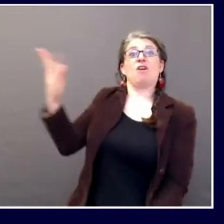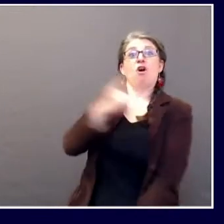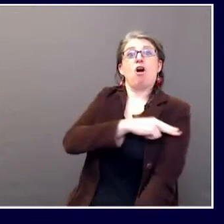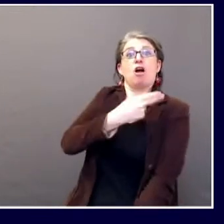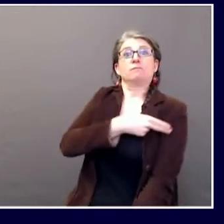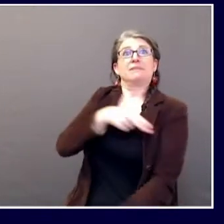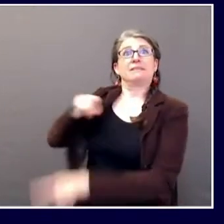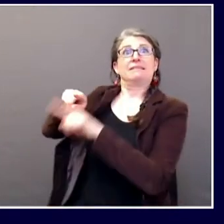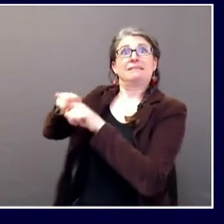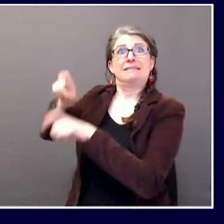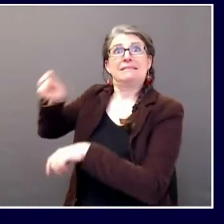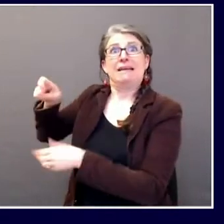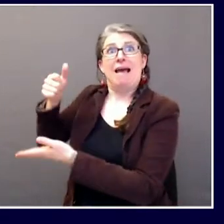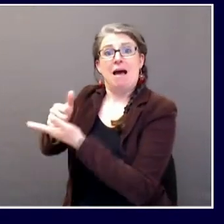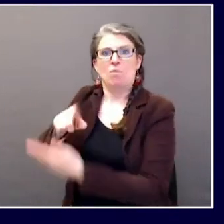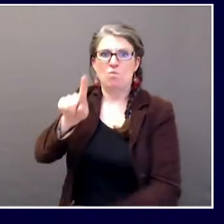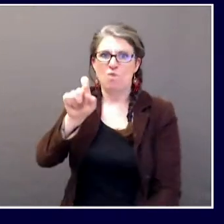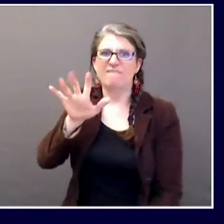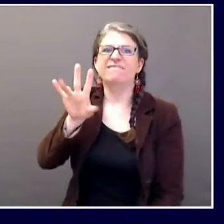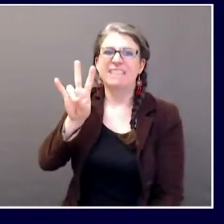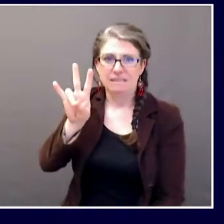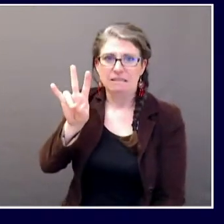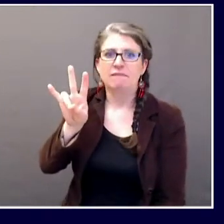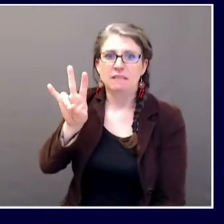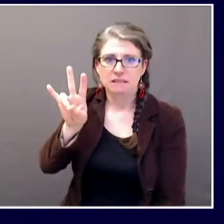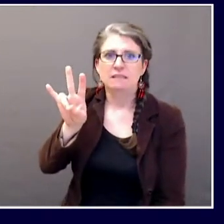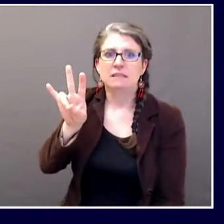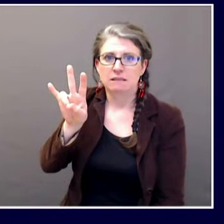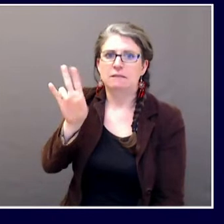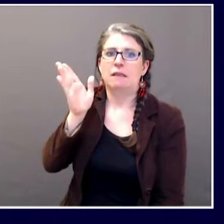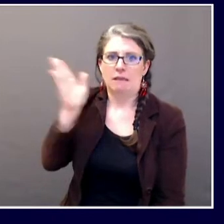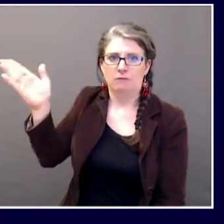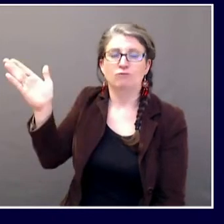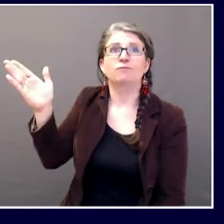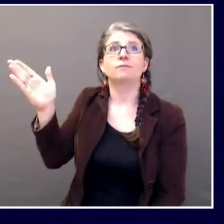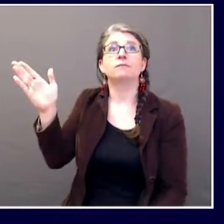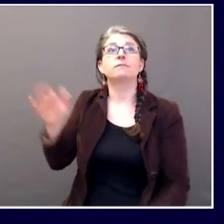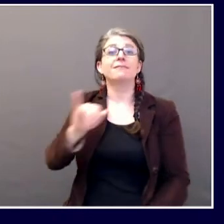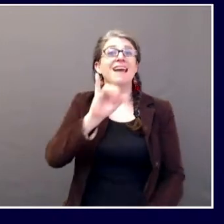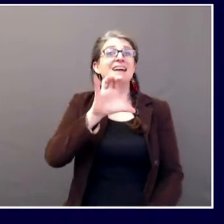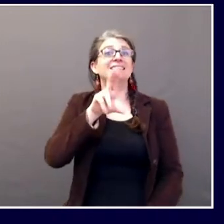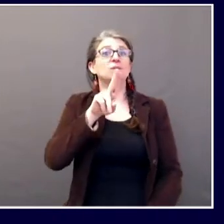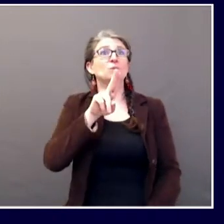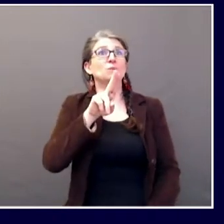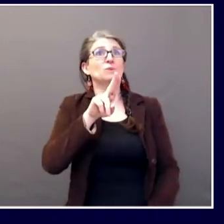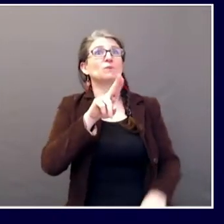hospital with COVID-19. 48 of them are in the intensive care unit, and